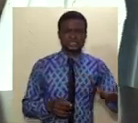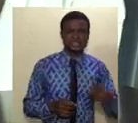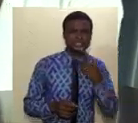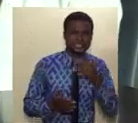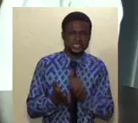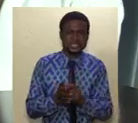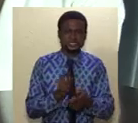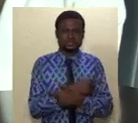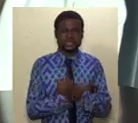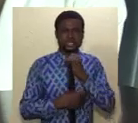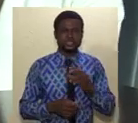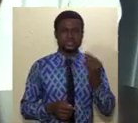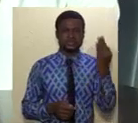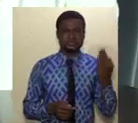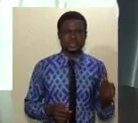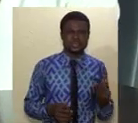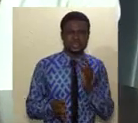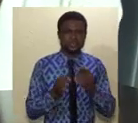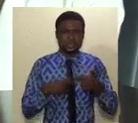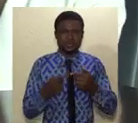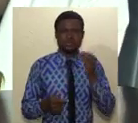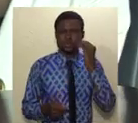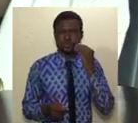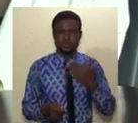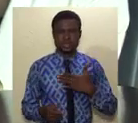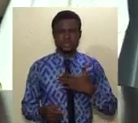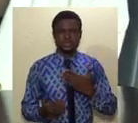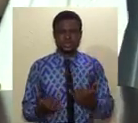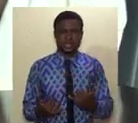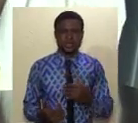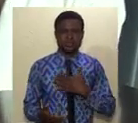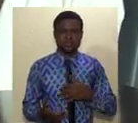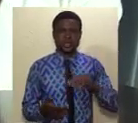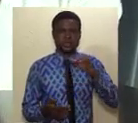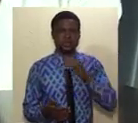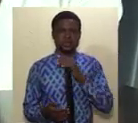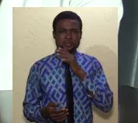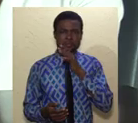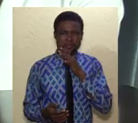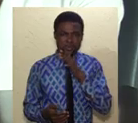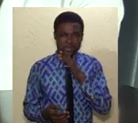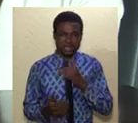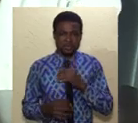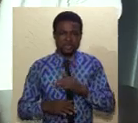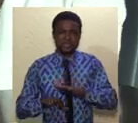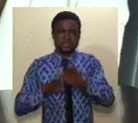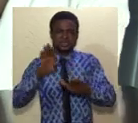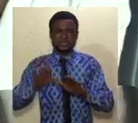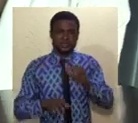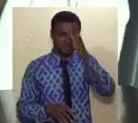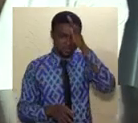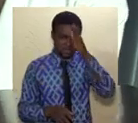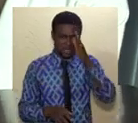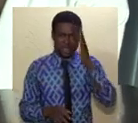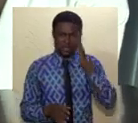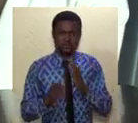said, today is Friday. If I go home now, my mom is going for a vigil. My my stepfather is going to